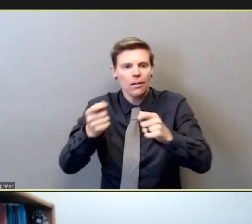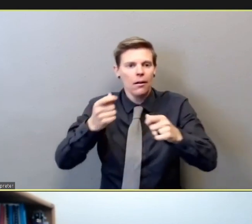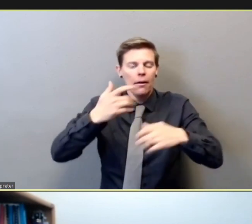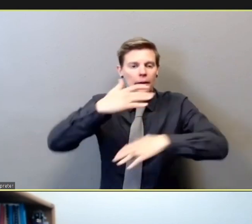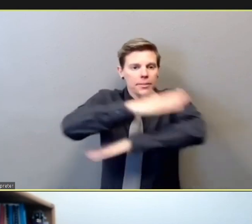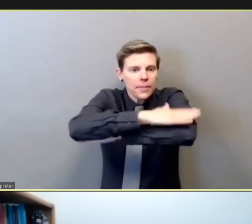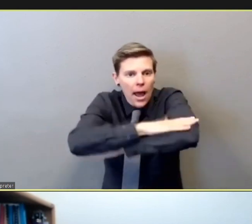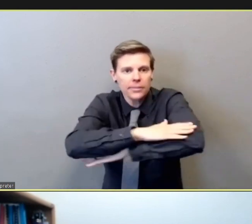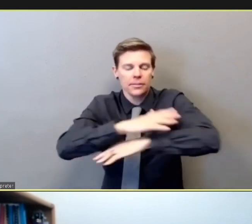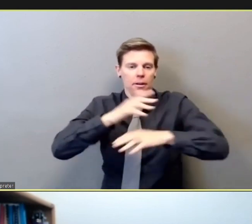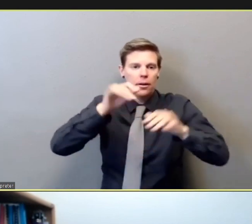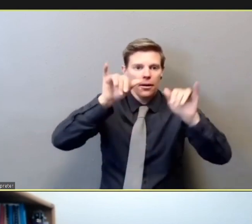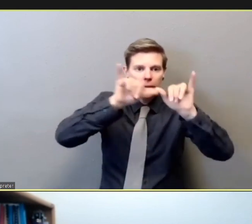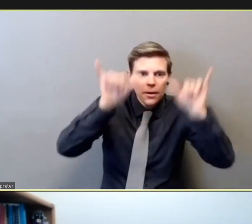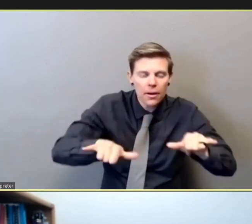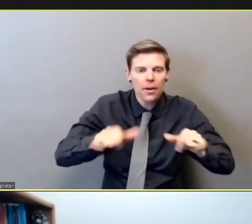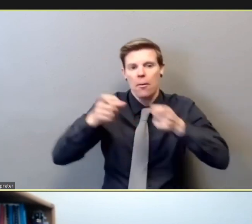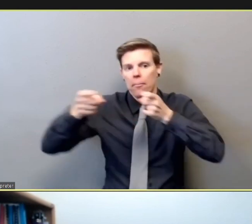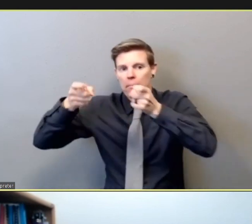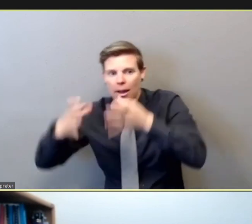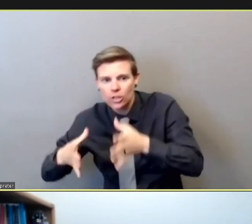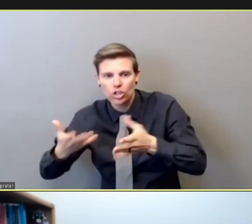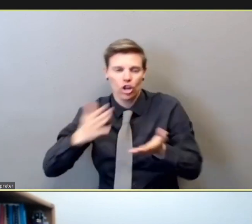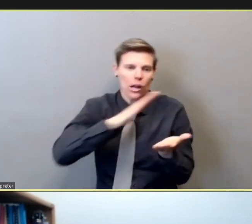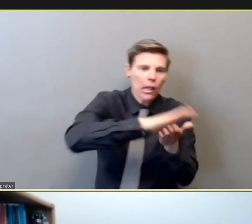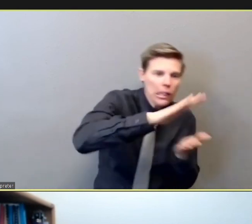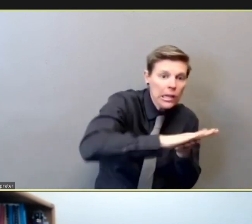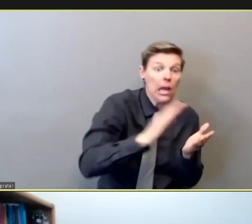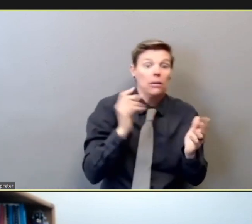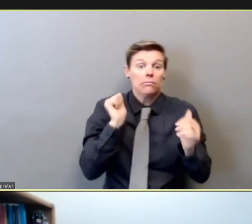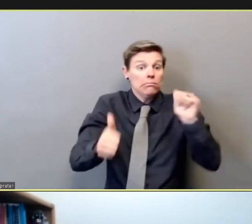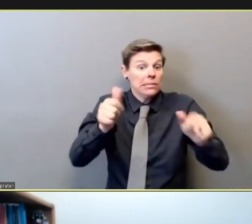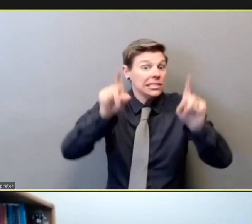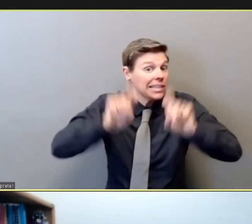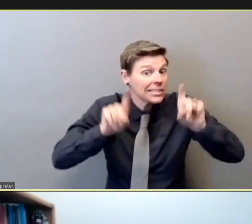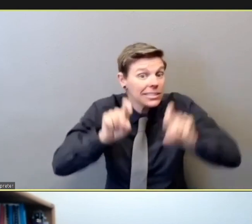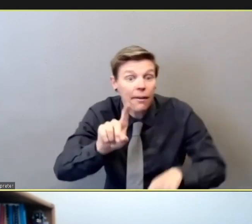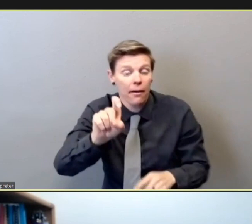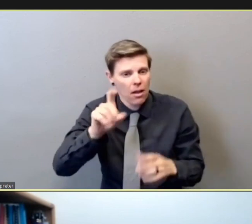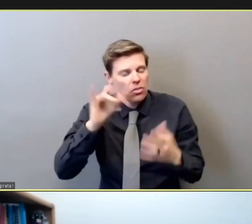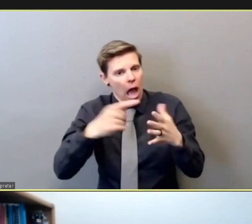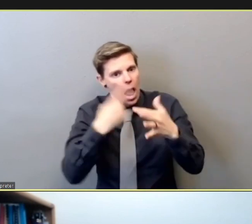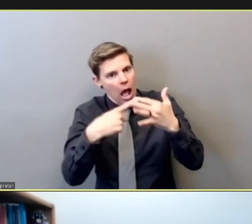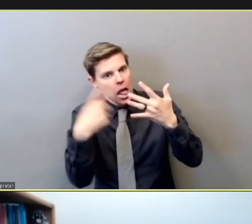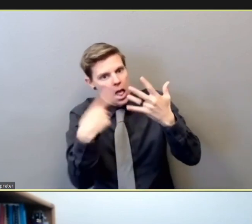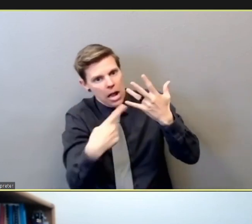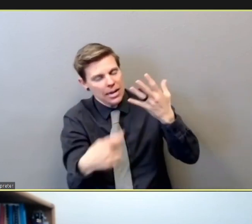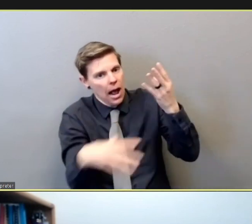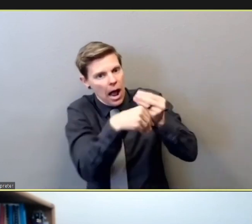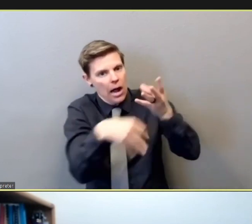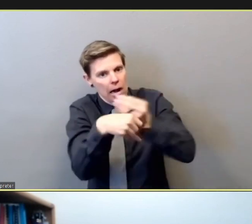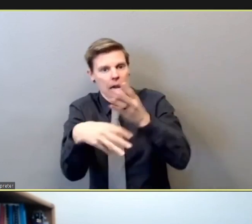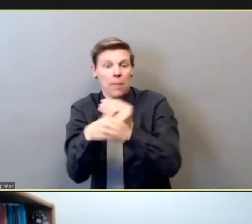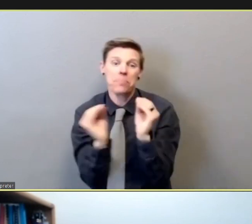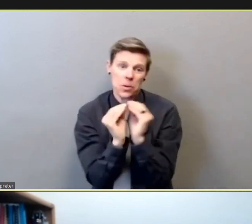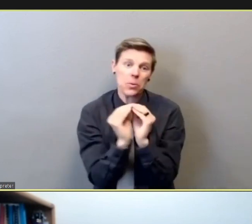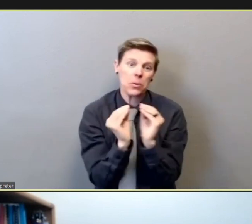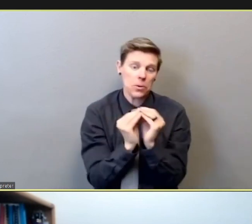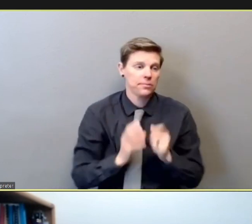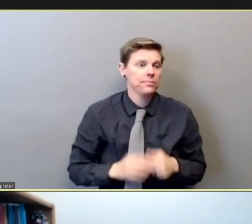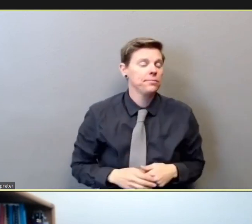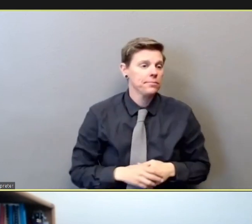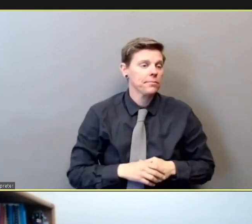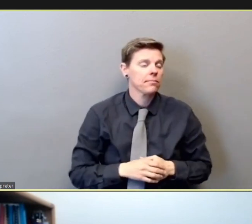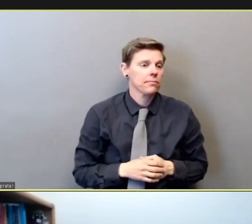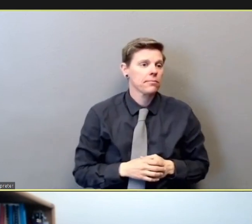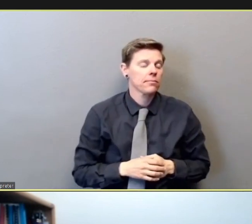requires testing, all those things. And rather than proving, that, because,